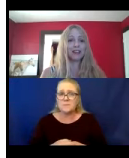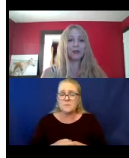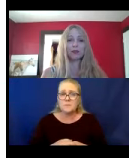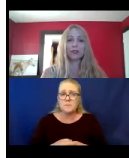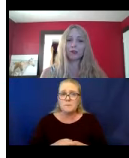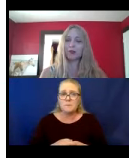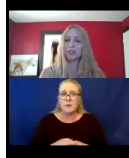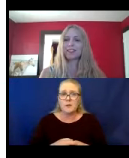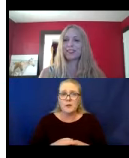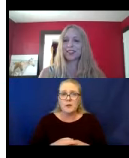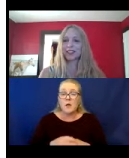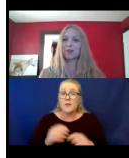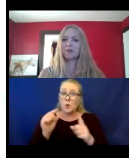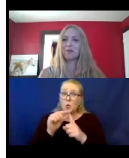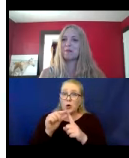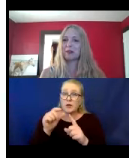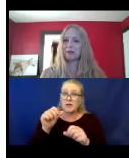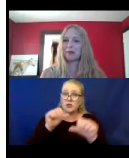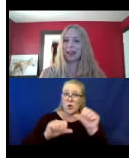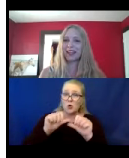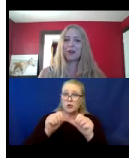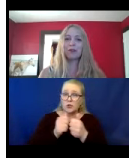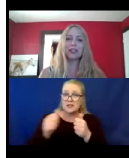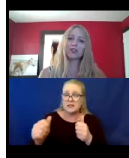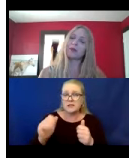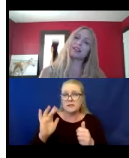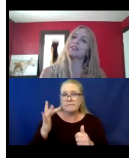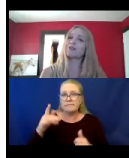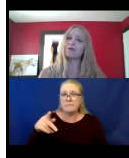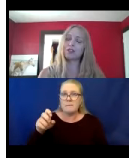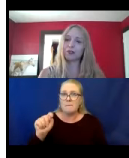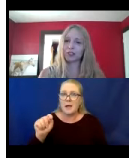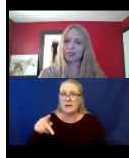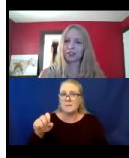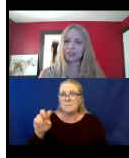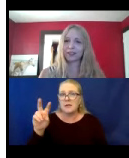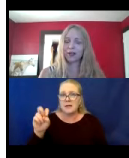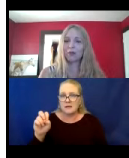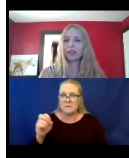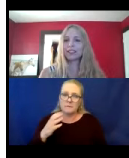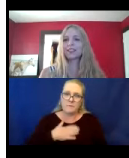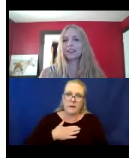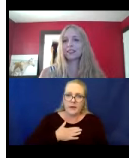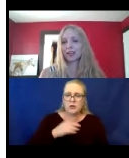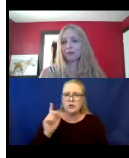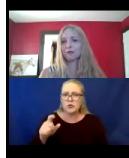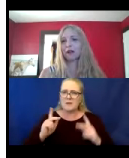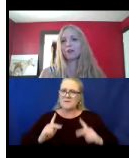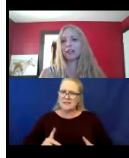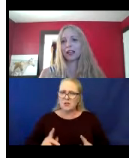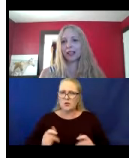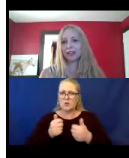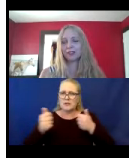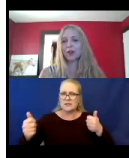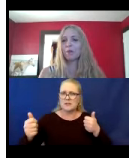I think the word social distancing, that's sort of a pet peeve of mine, really should be considered physical distancing. We need to stay safe and follow